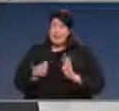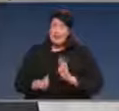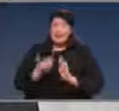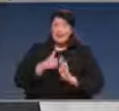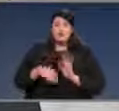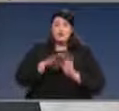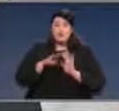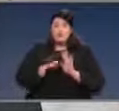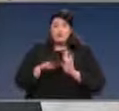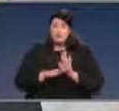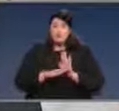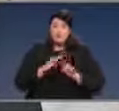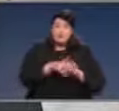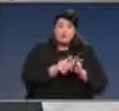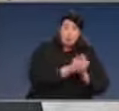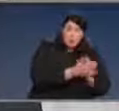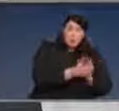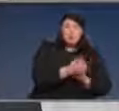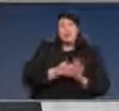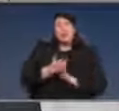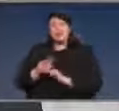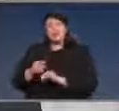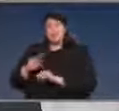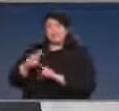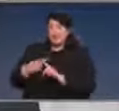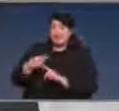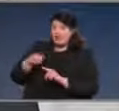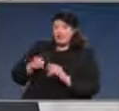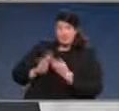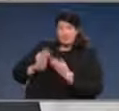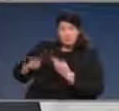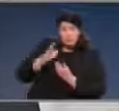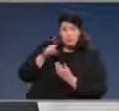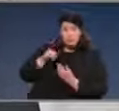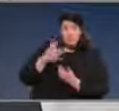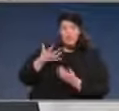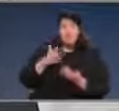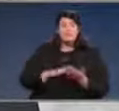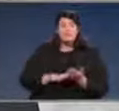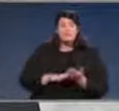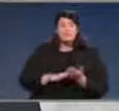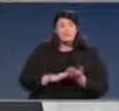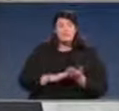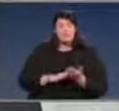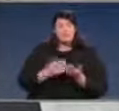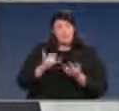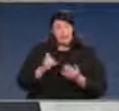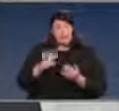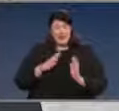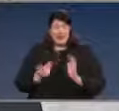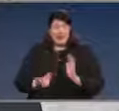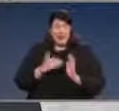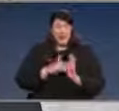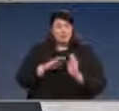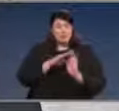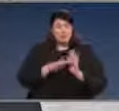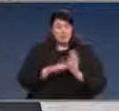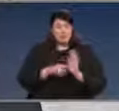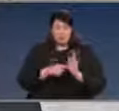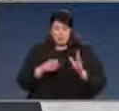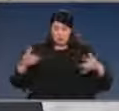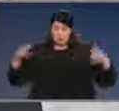those personal protective measures, and that was also part, as it always has been, of our suppression strategy with